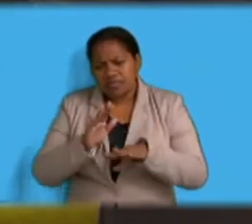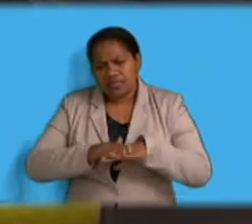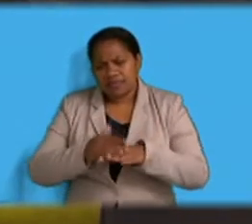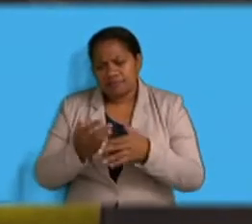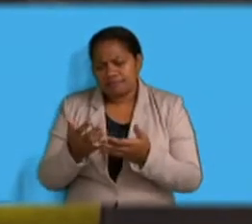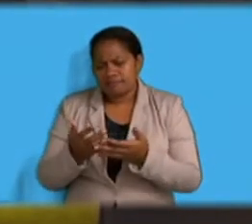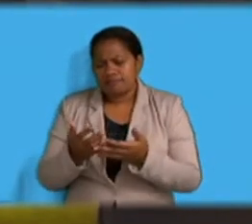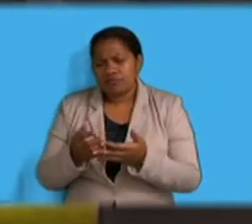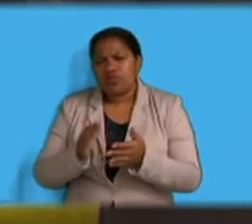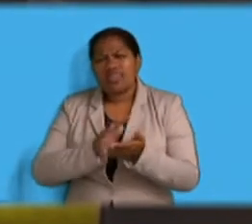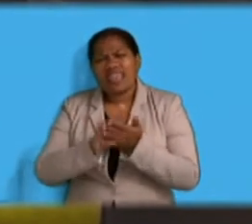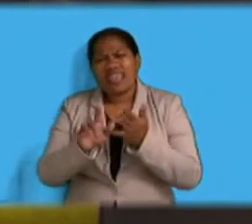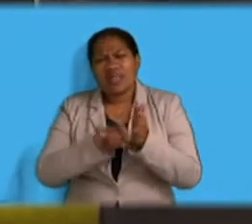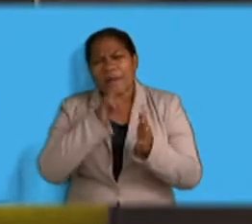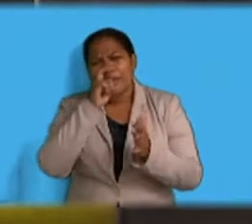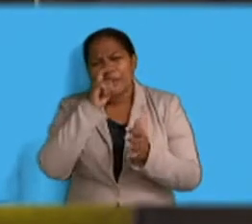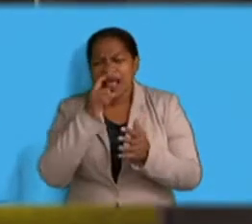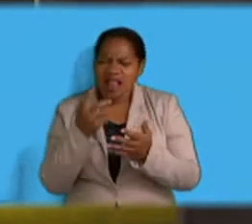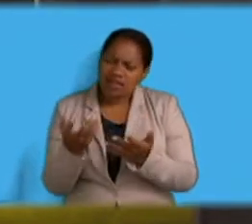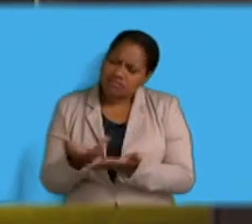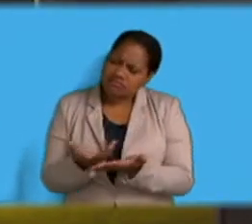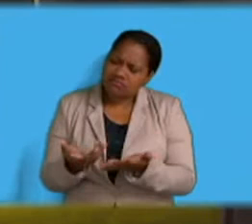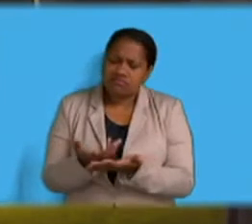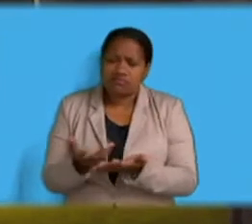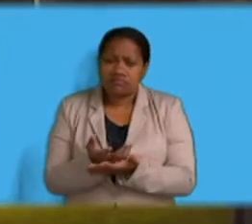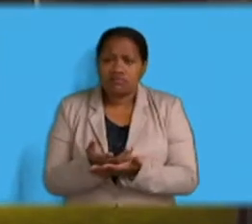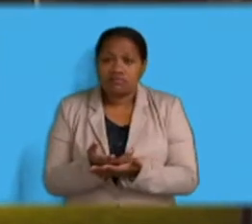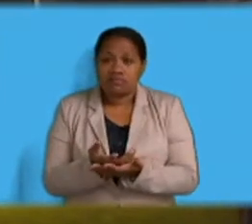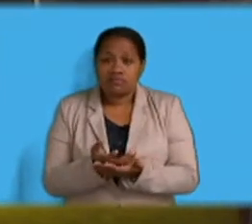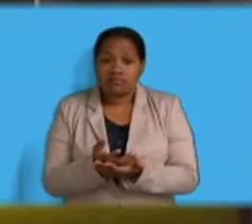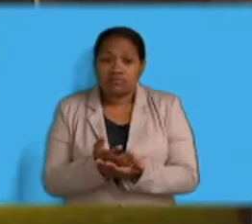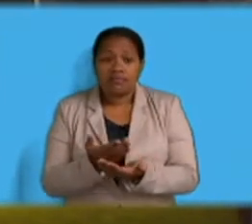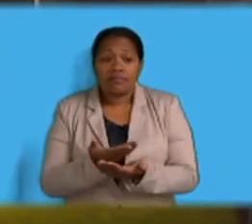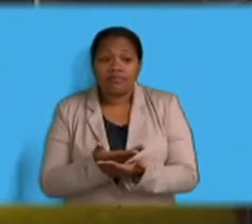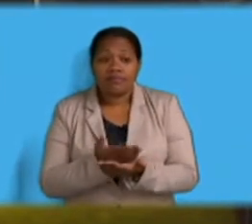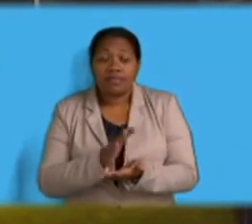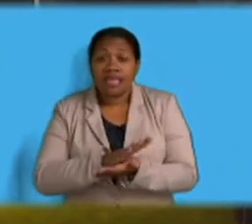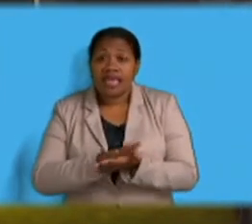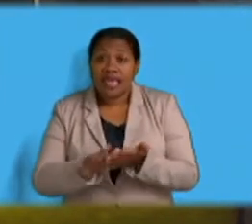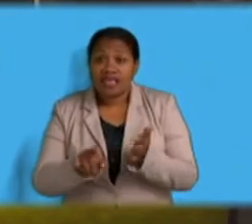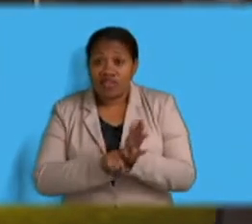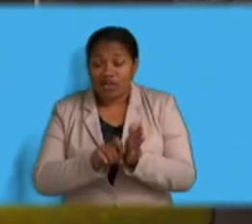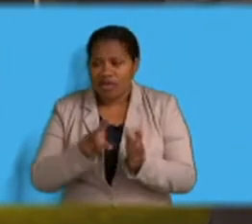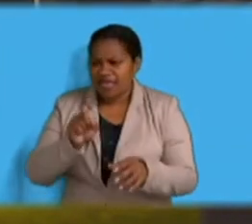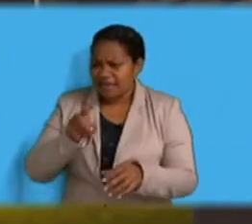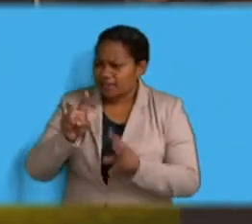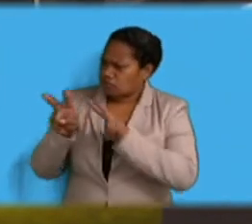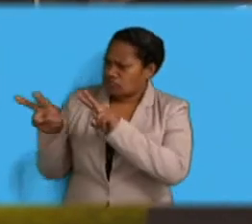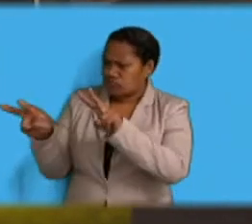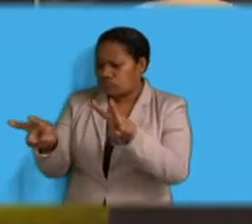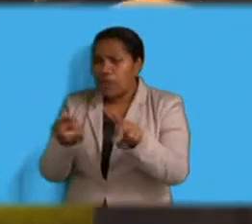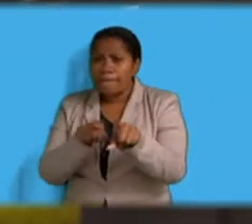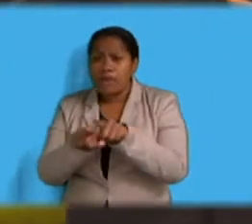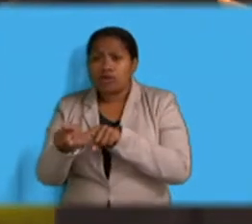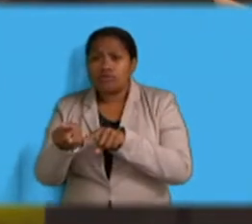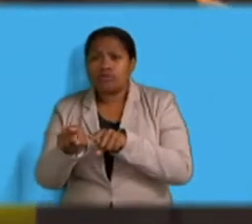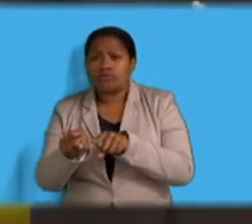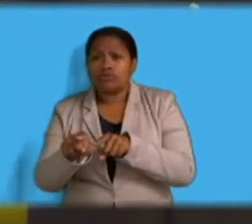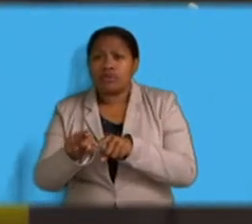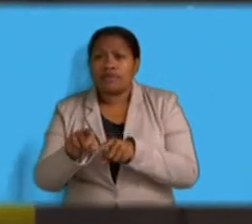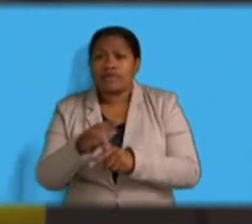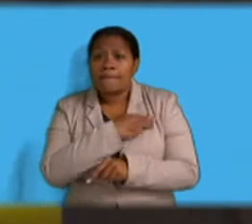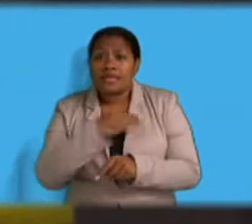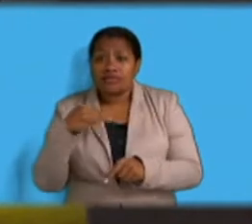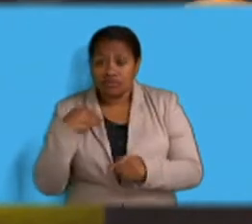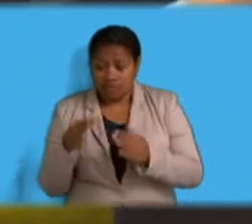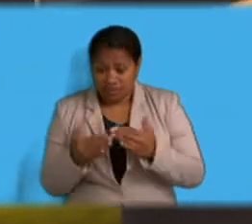people. In fact, talking about HR personnel, Madam Speaker, if you look at most of the ministries previously, and some of the ministries still